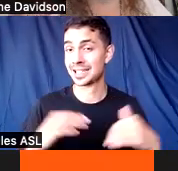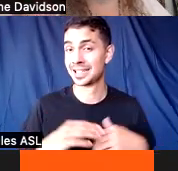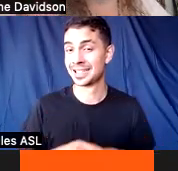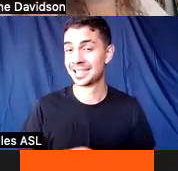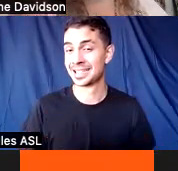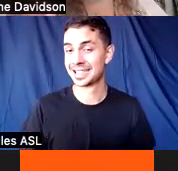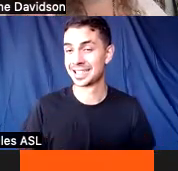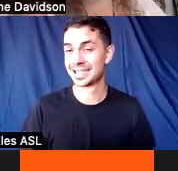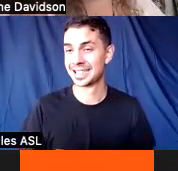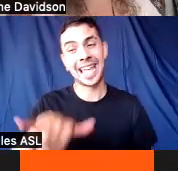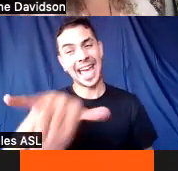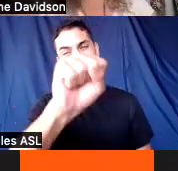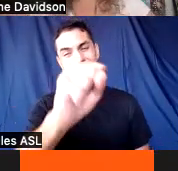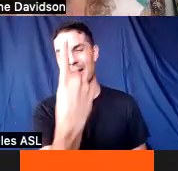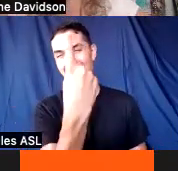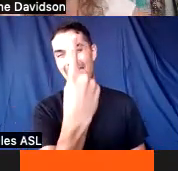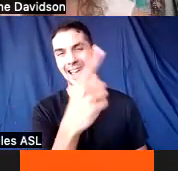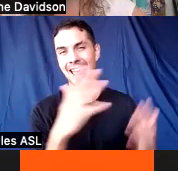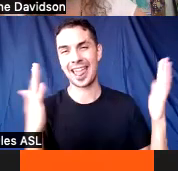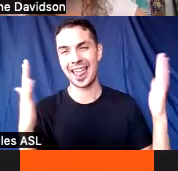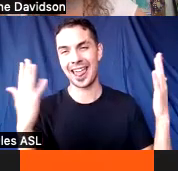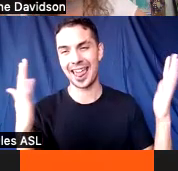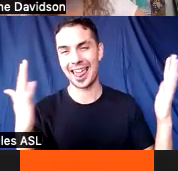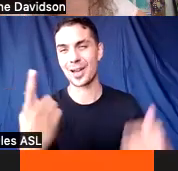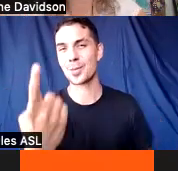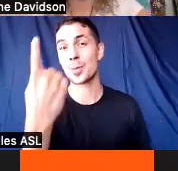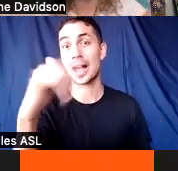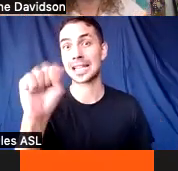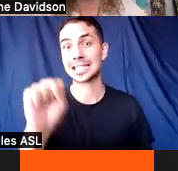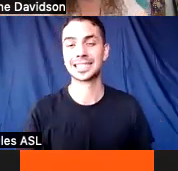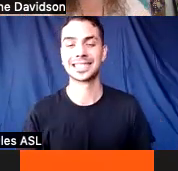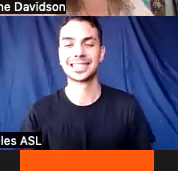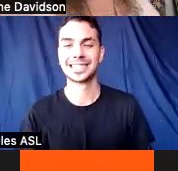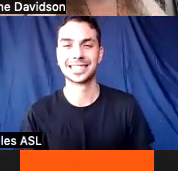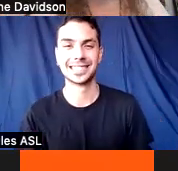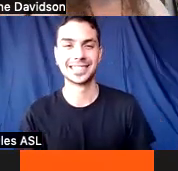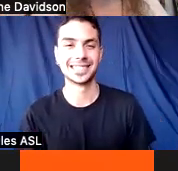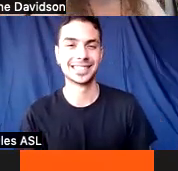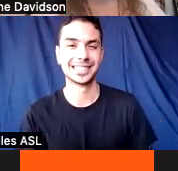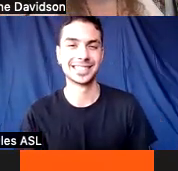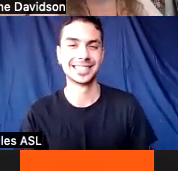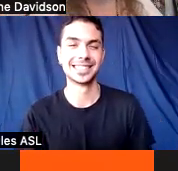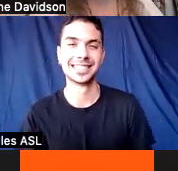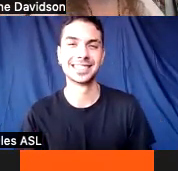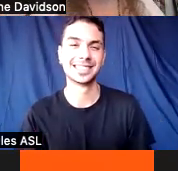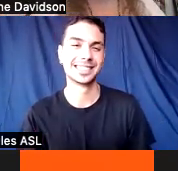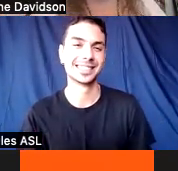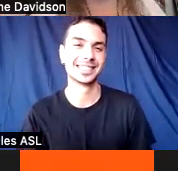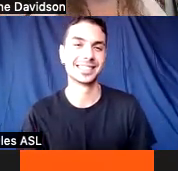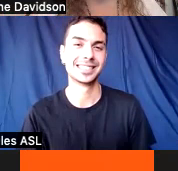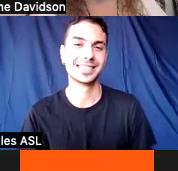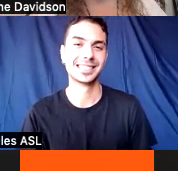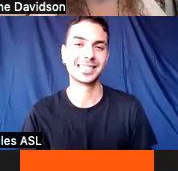All right, I got one thumbs up. I got one yes in the chat. Yay. All right, so if you think